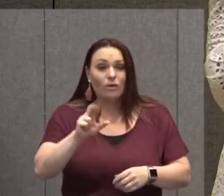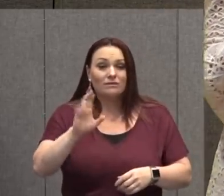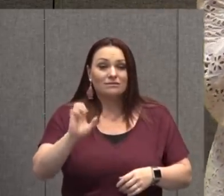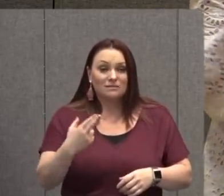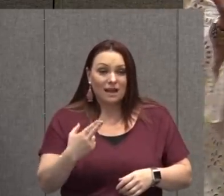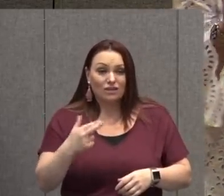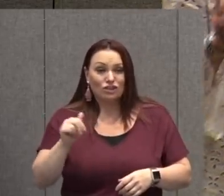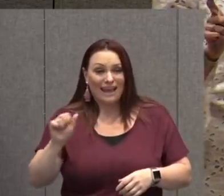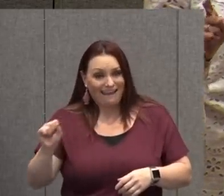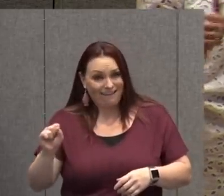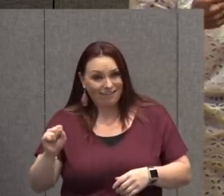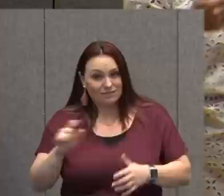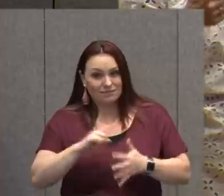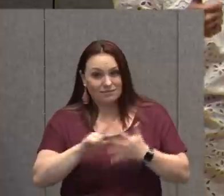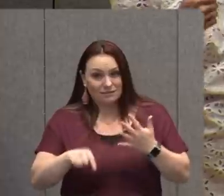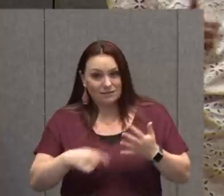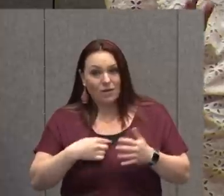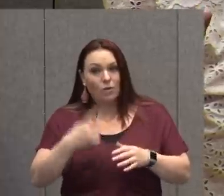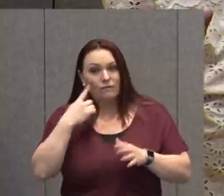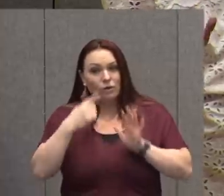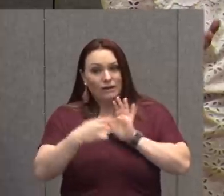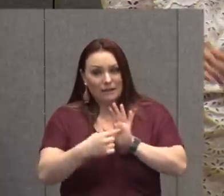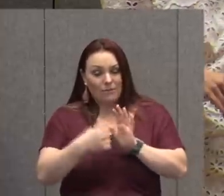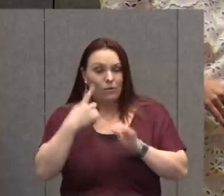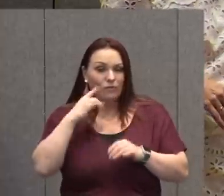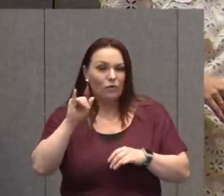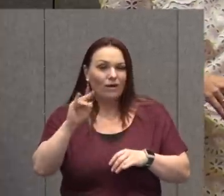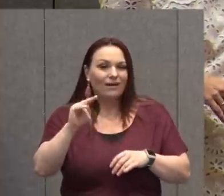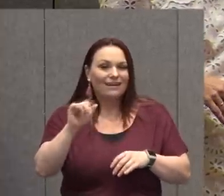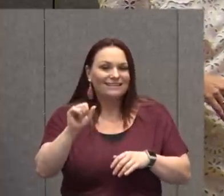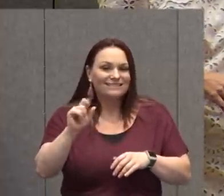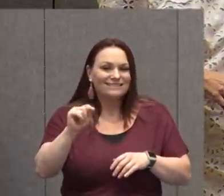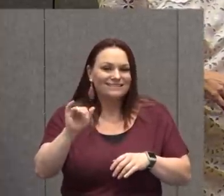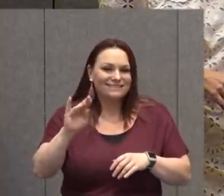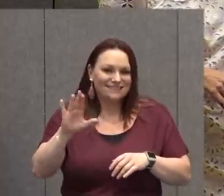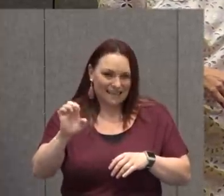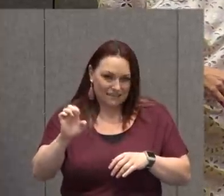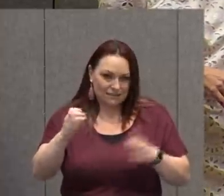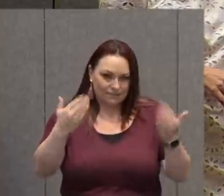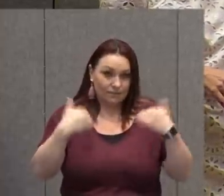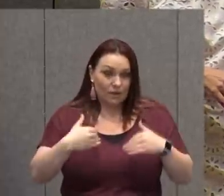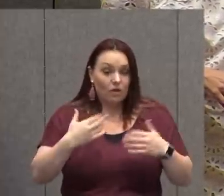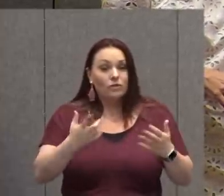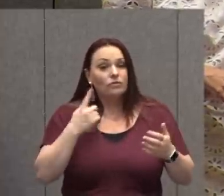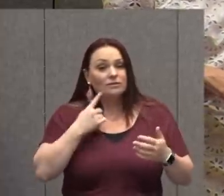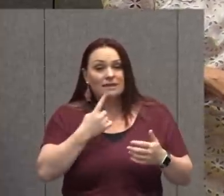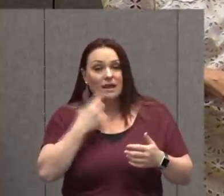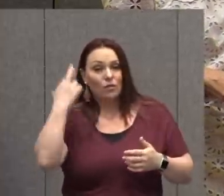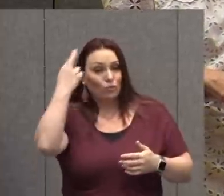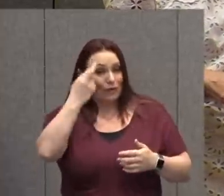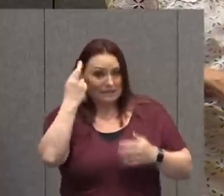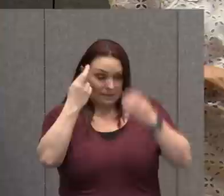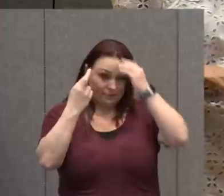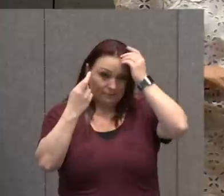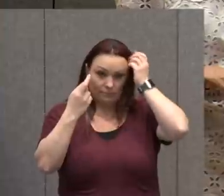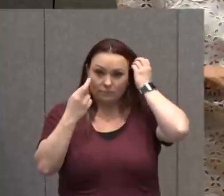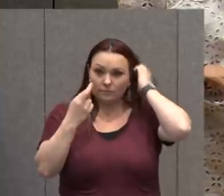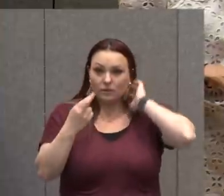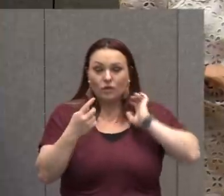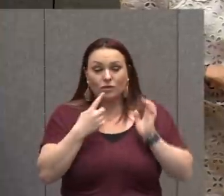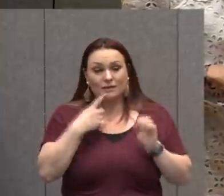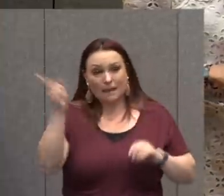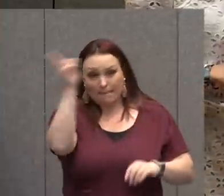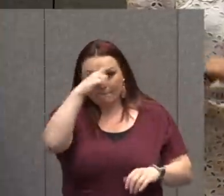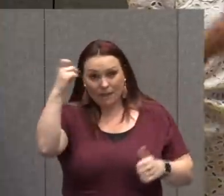that gives you some choices, which is always a good thing. And then if you want to give a reason, you can say